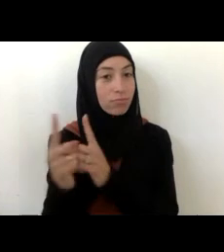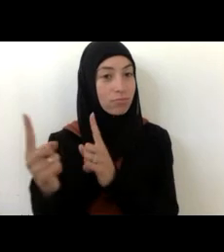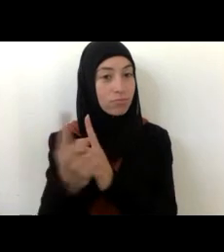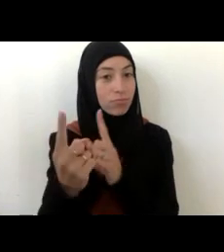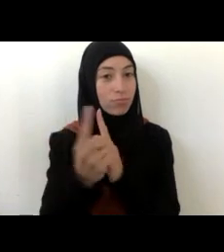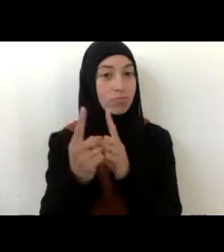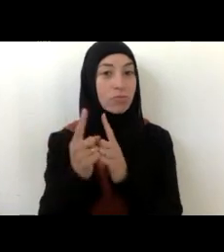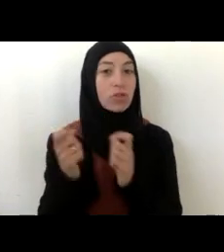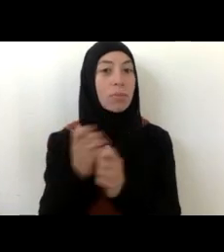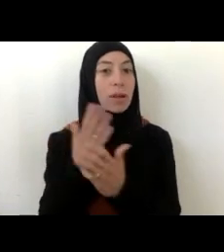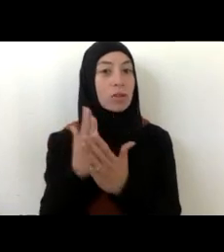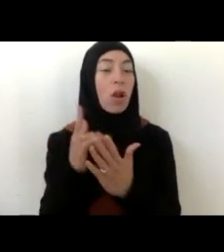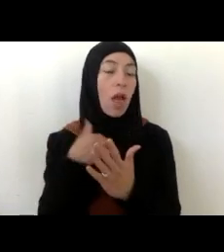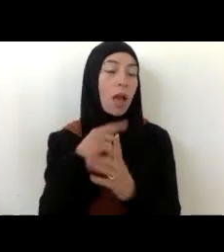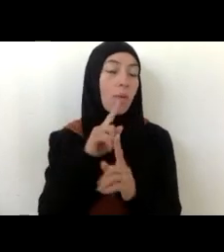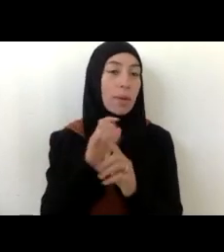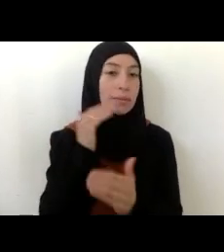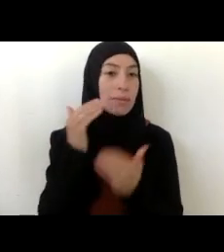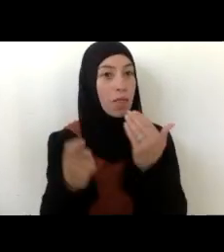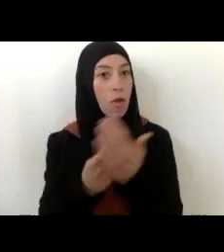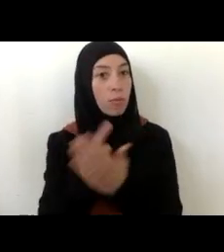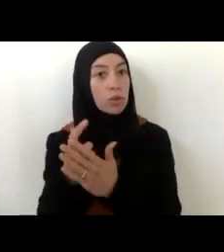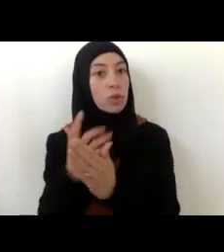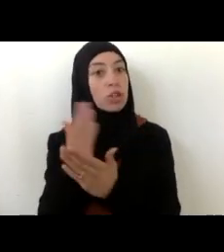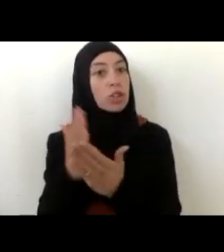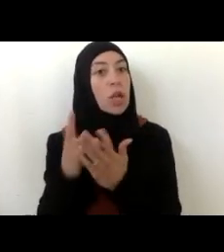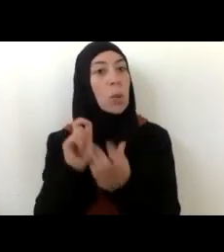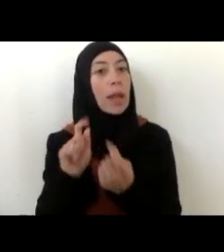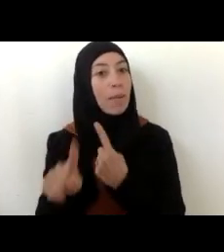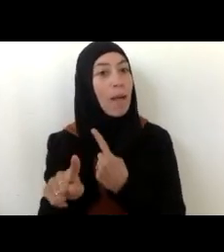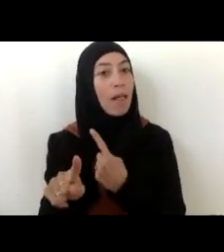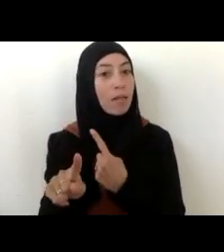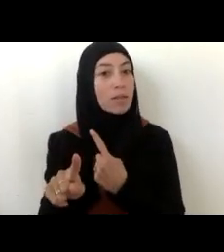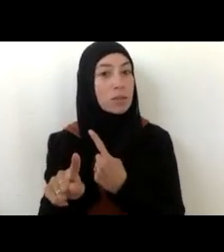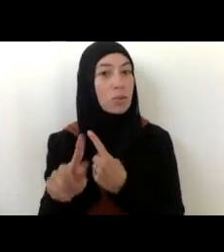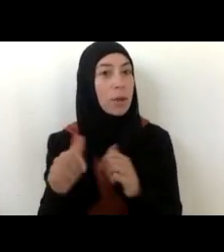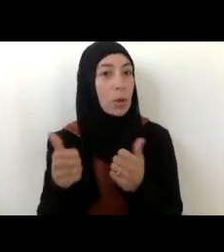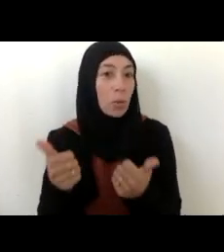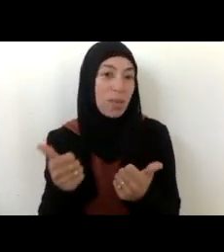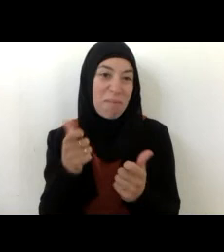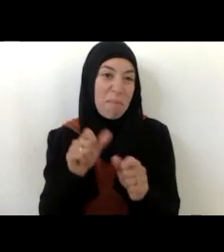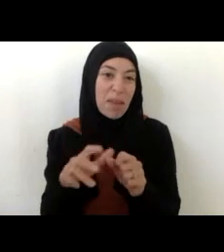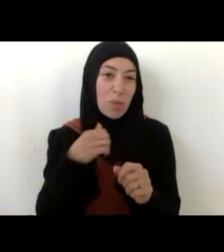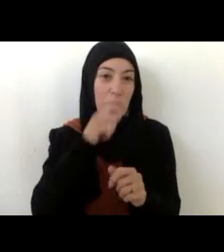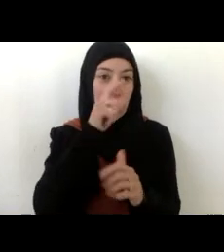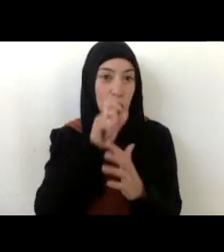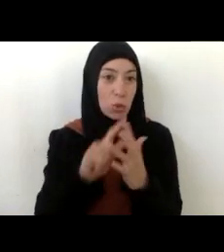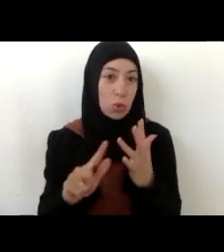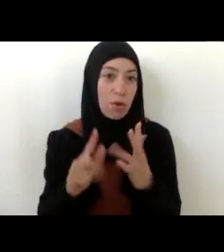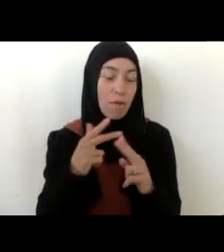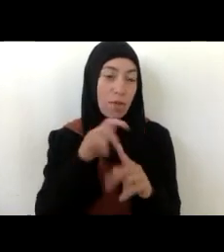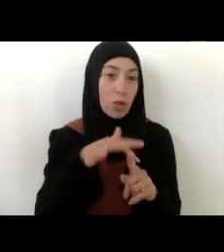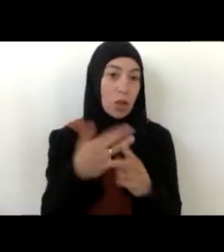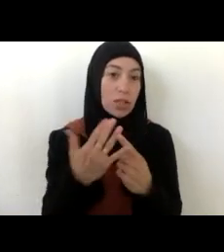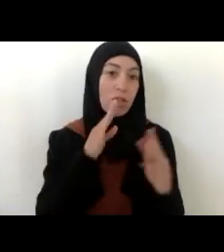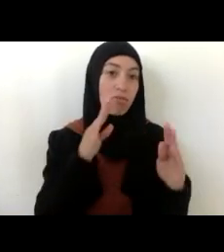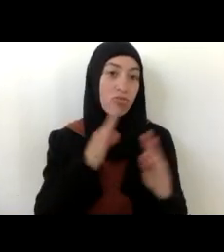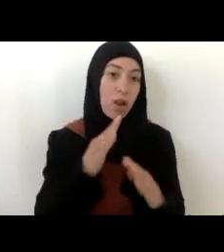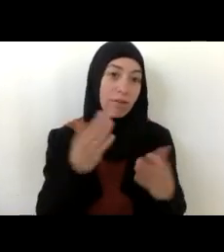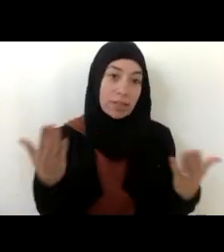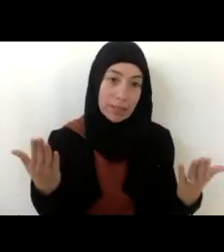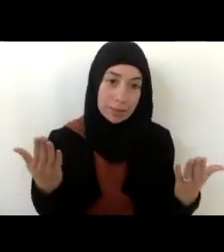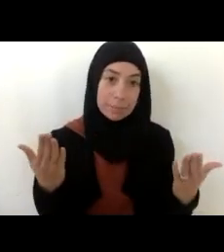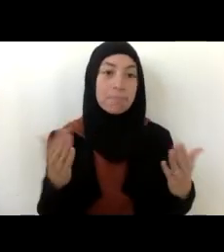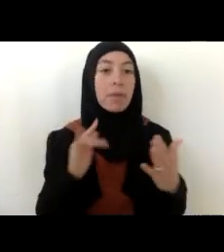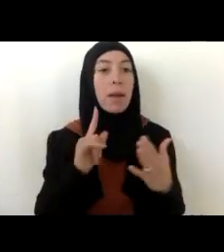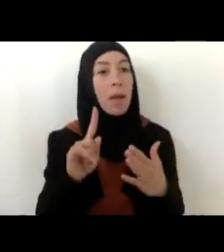as we explained, this opportunity to share your emails is the best we can do within the context of privacy. So we're